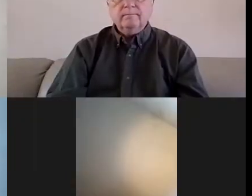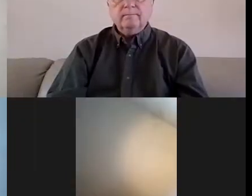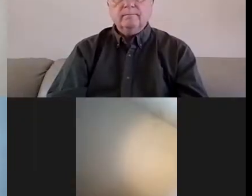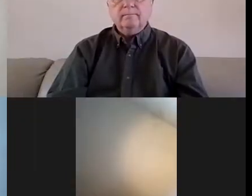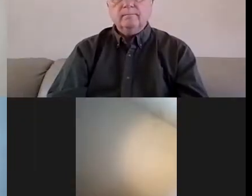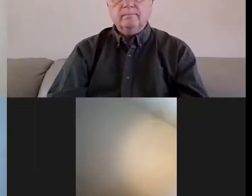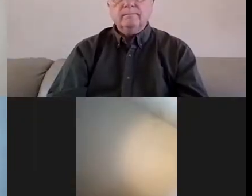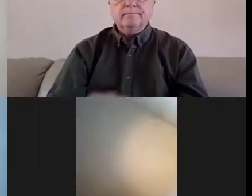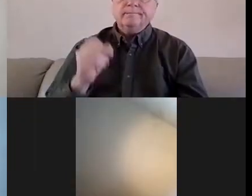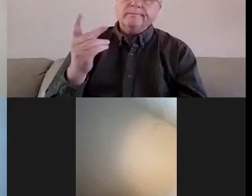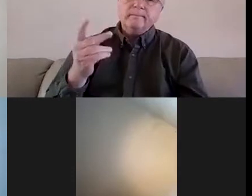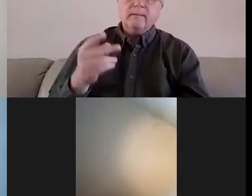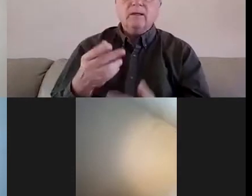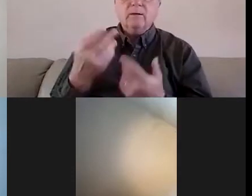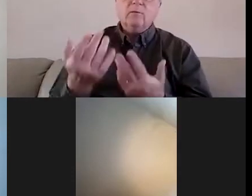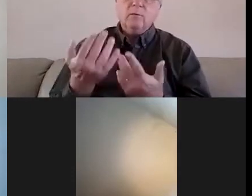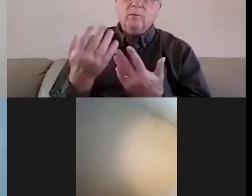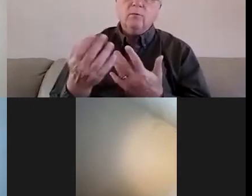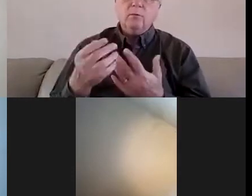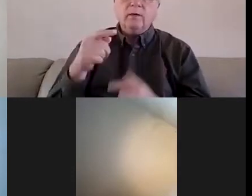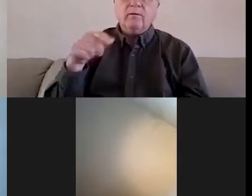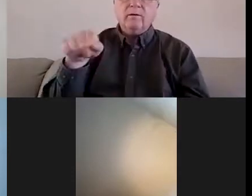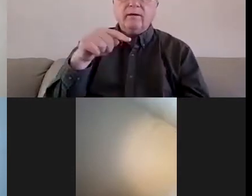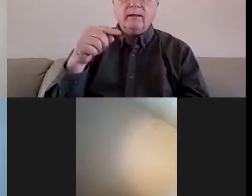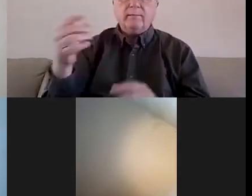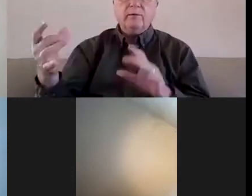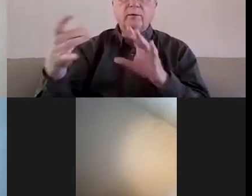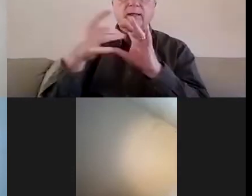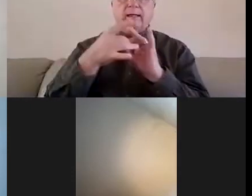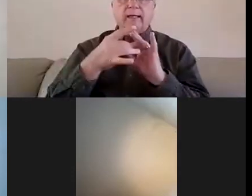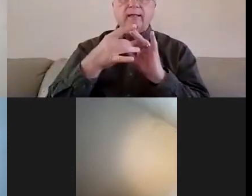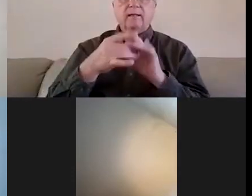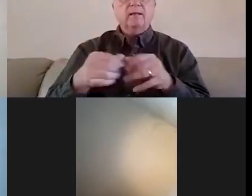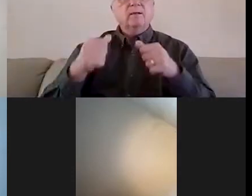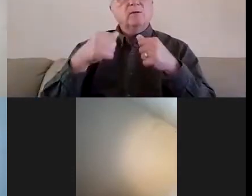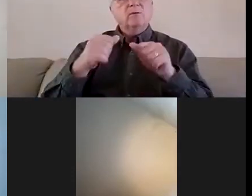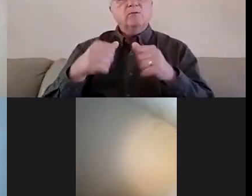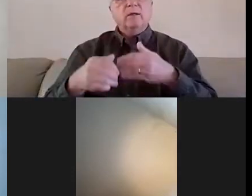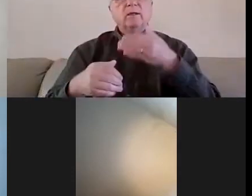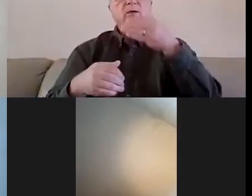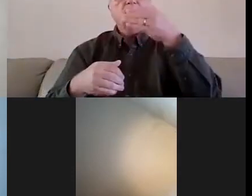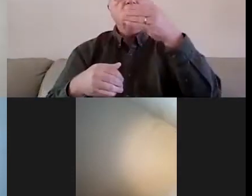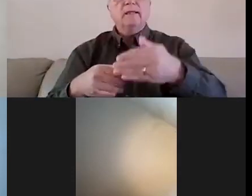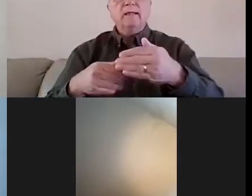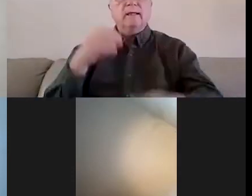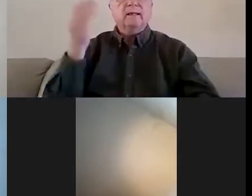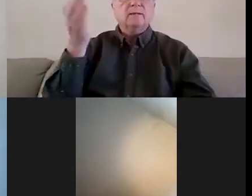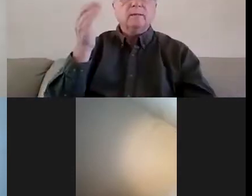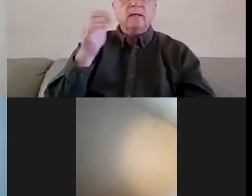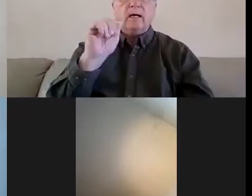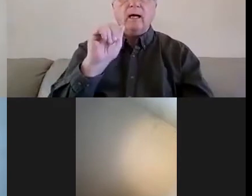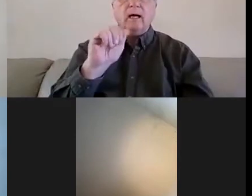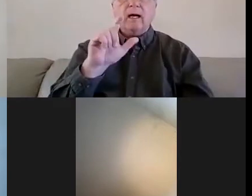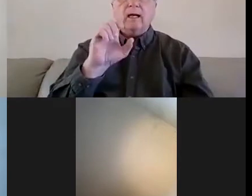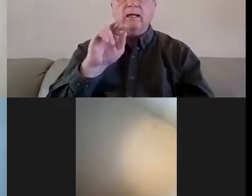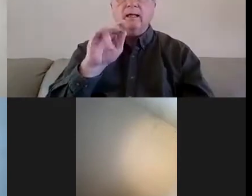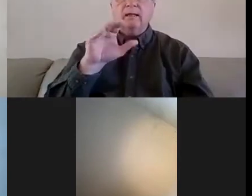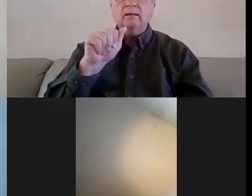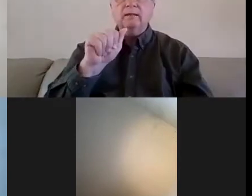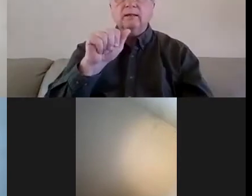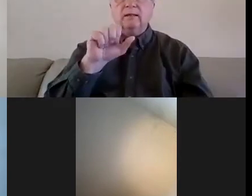Okay, while we wait for them to be able to connect, let's try to go on to our next speaker, which is Alicia